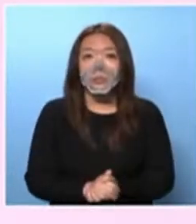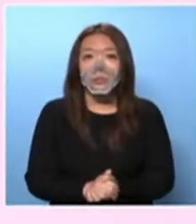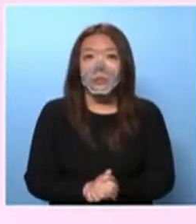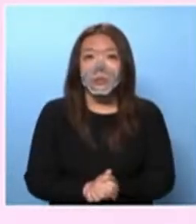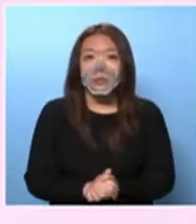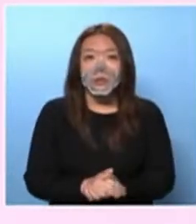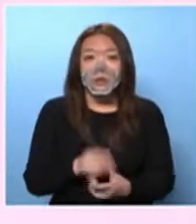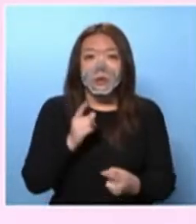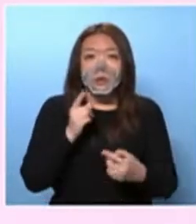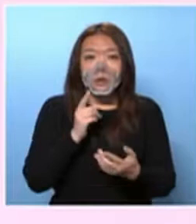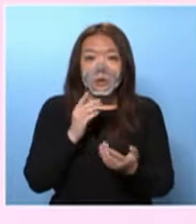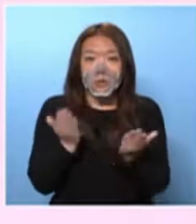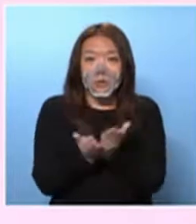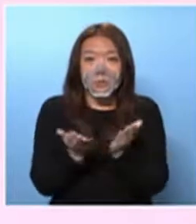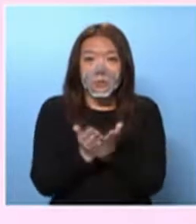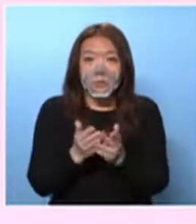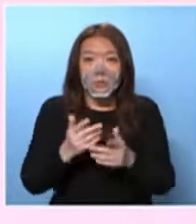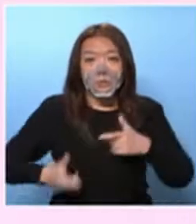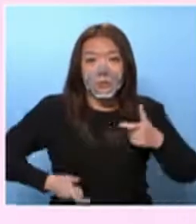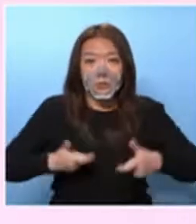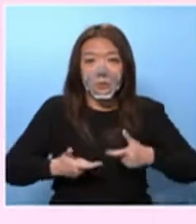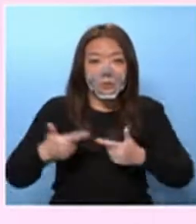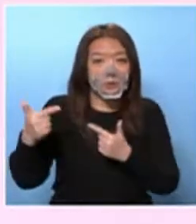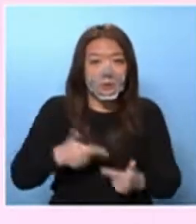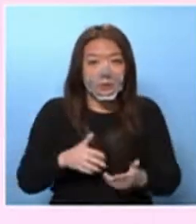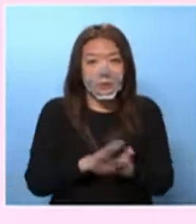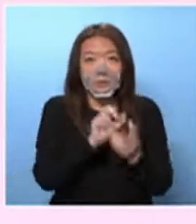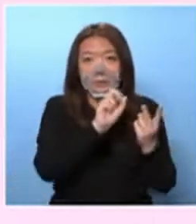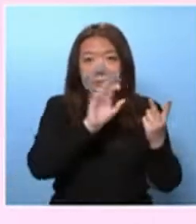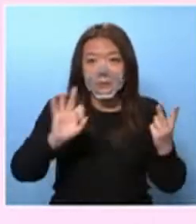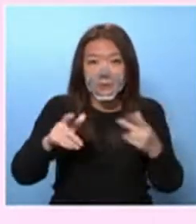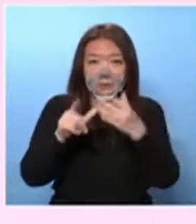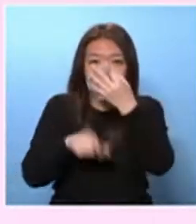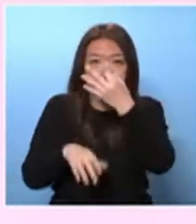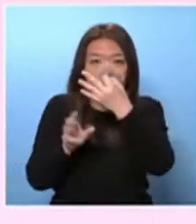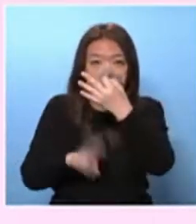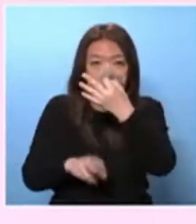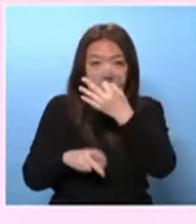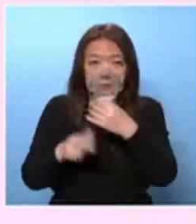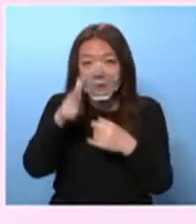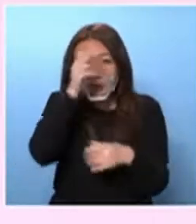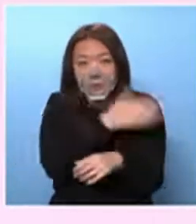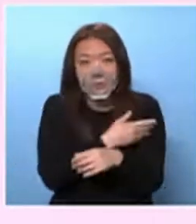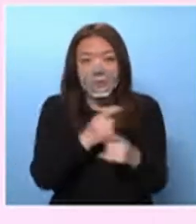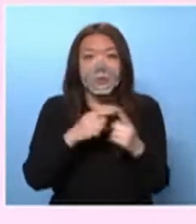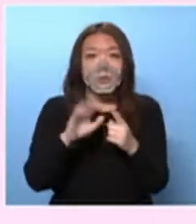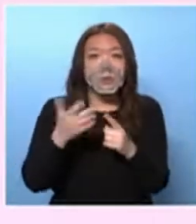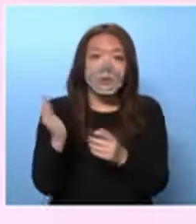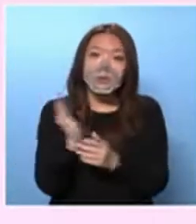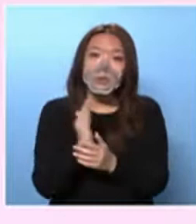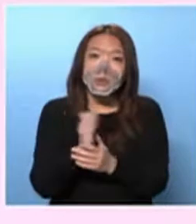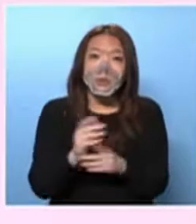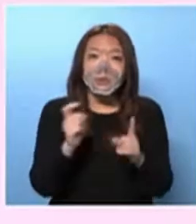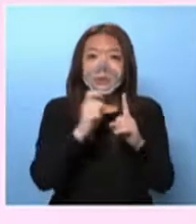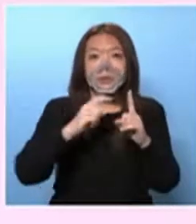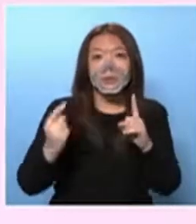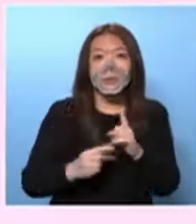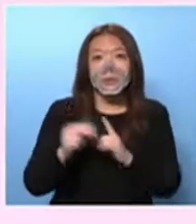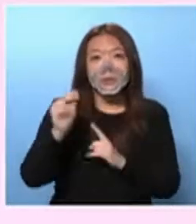23, with the aim of ensuring the sustainability of public finances. It is expected that, as at the end of March 2023, there will be